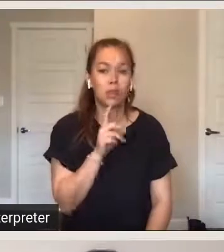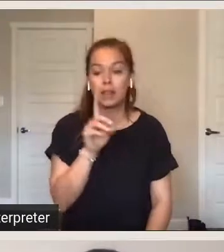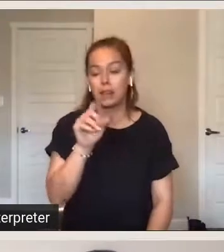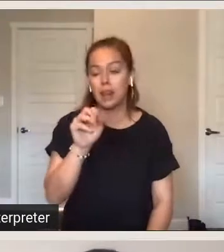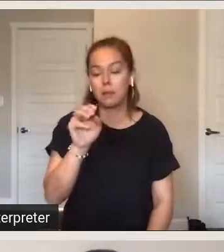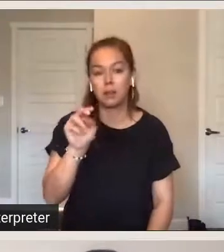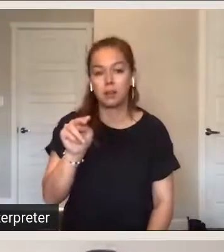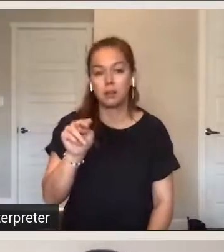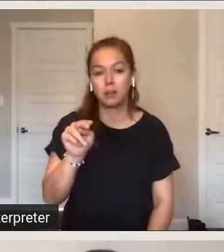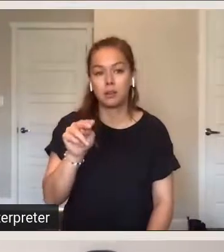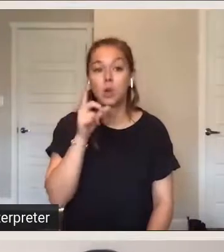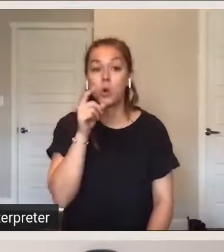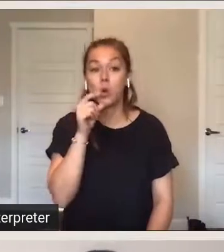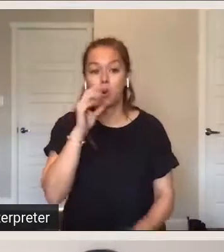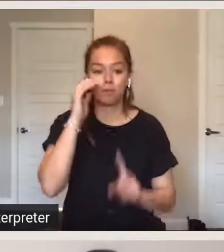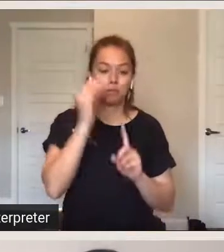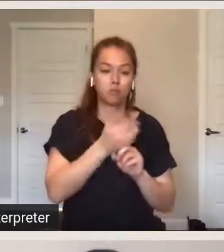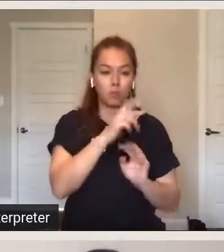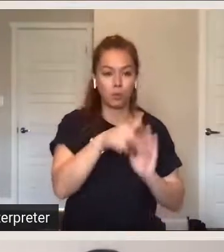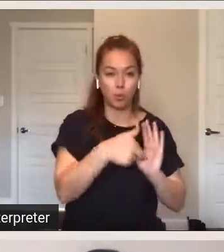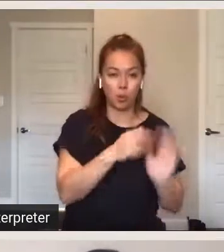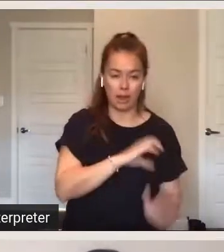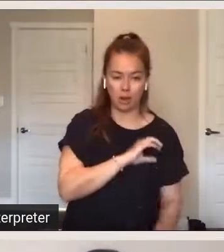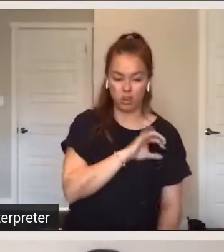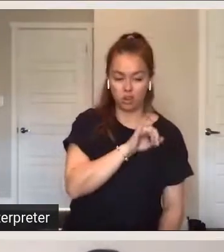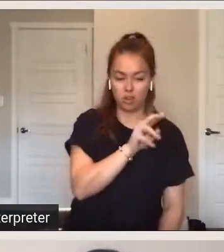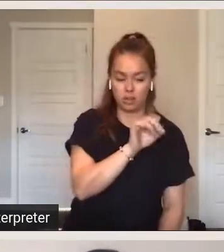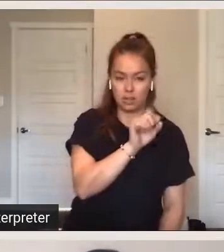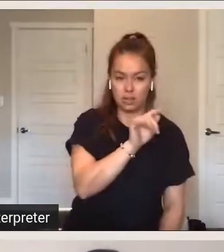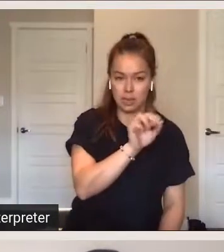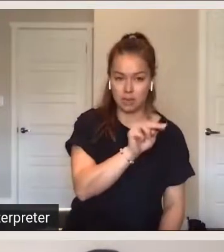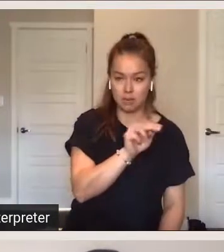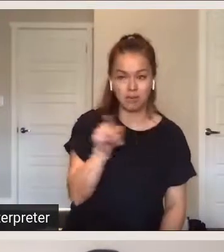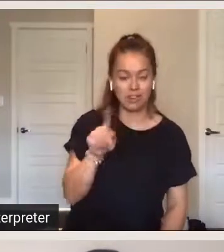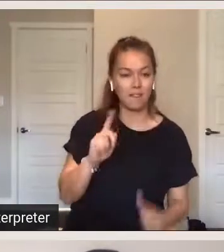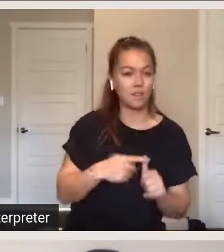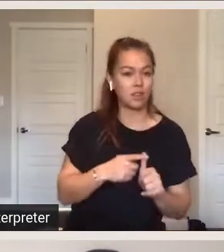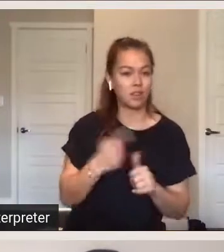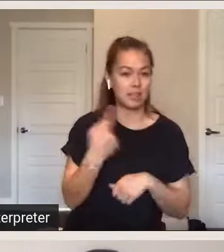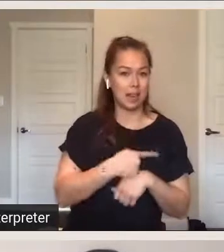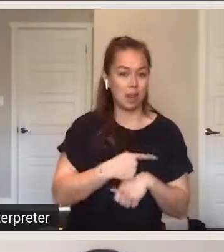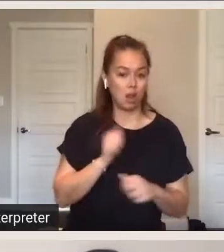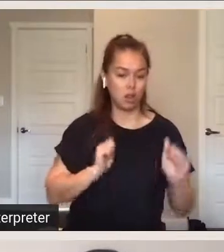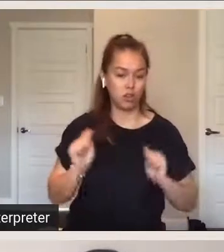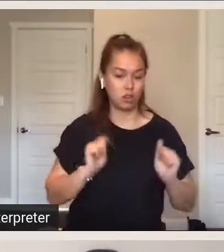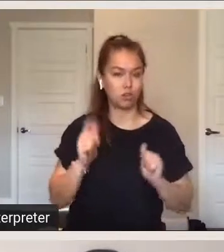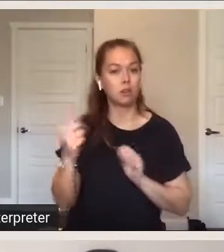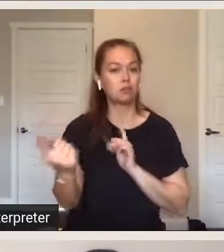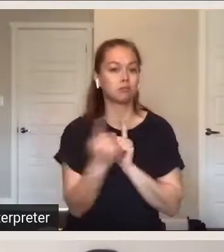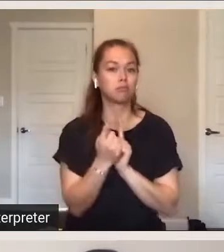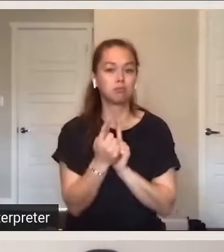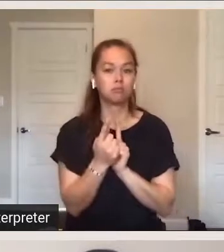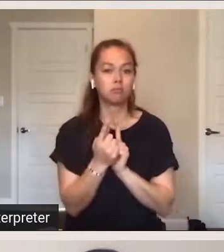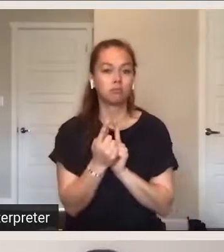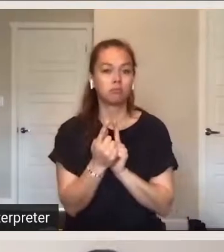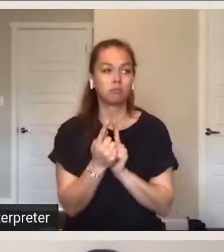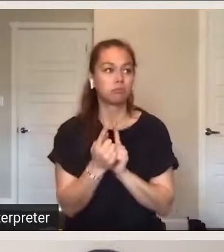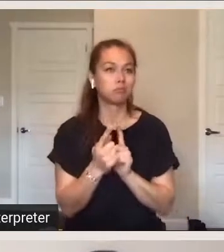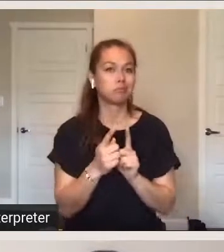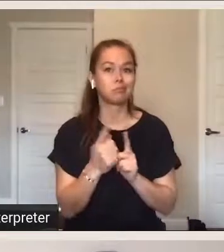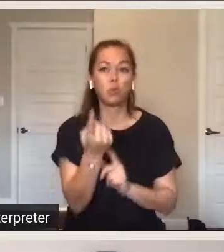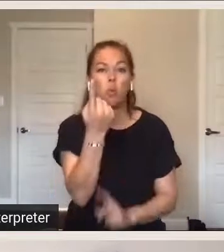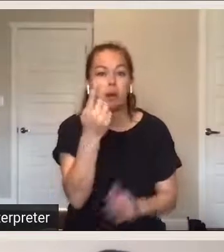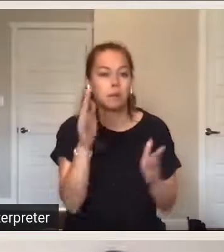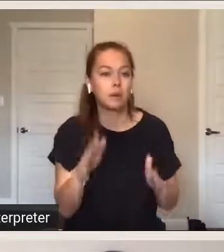movie, who plays Justin. And I remember we were there for like 4 hours, 5 hours